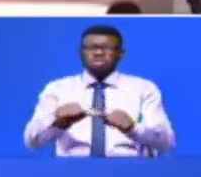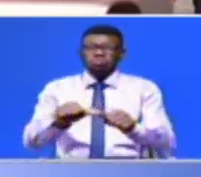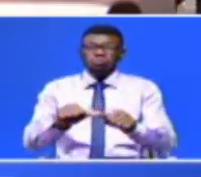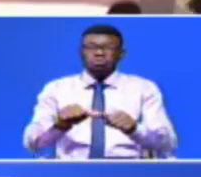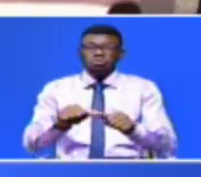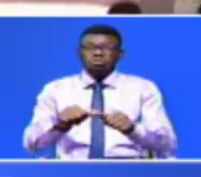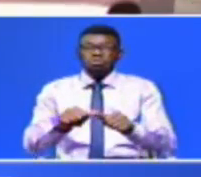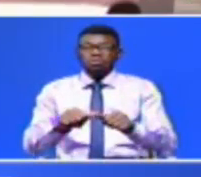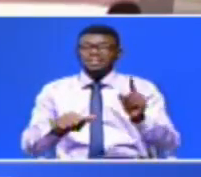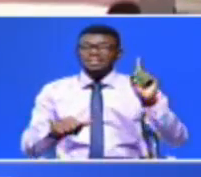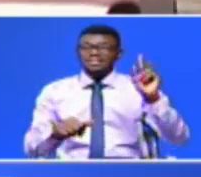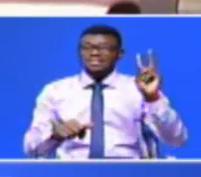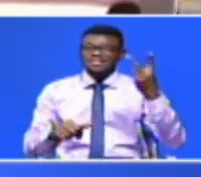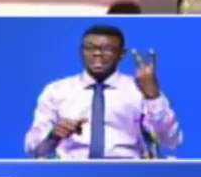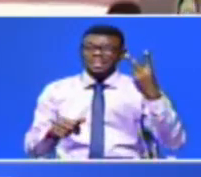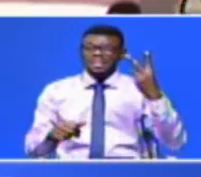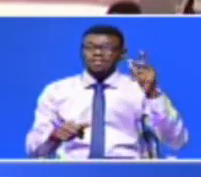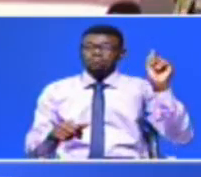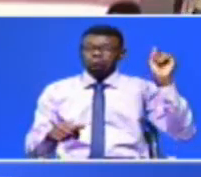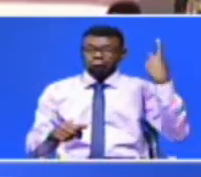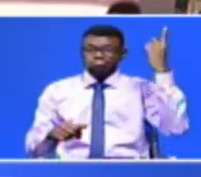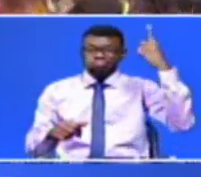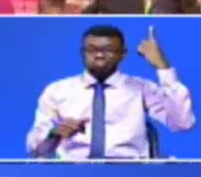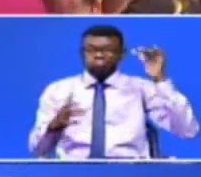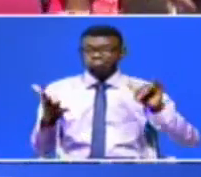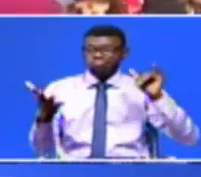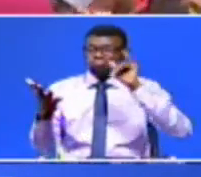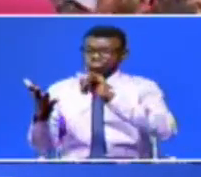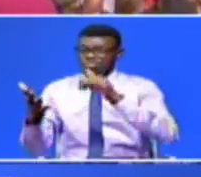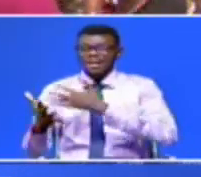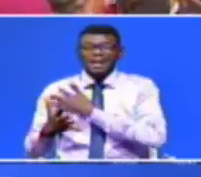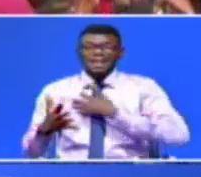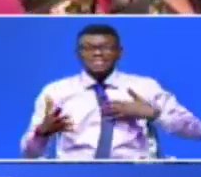second helicopter flew to Garissa and Wajir to pick the other regional team,